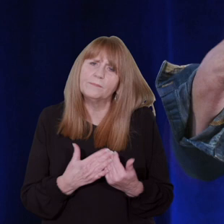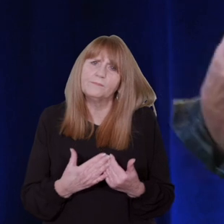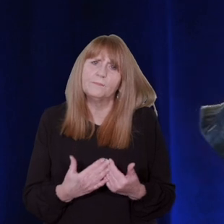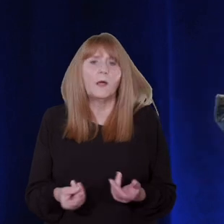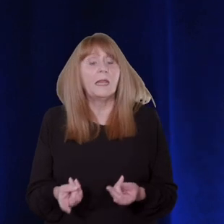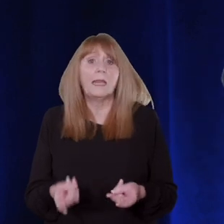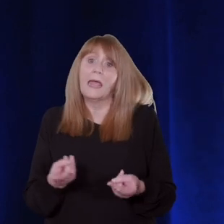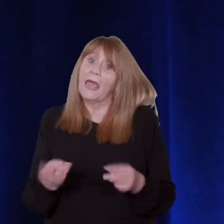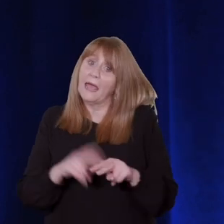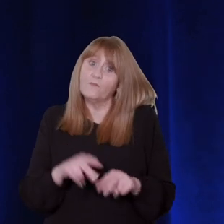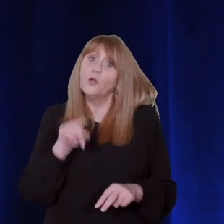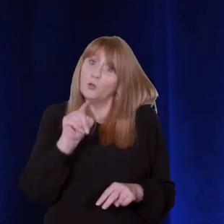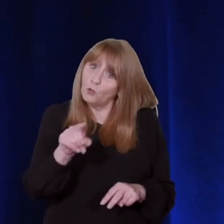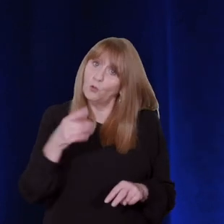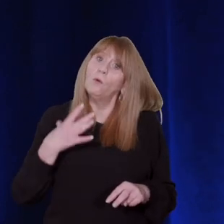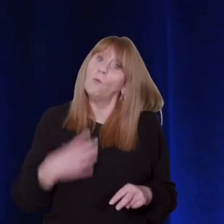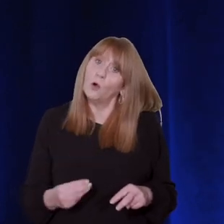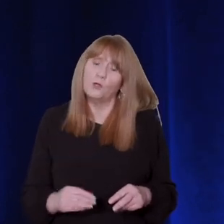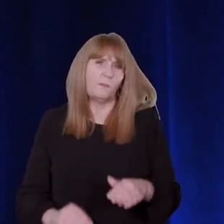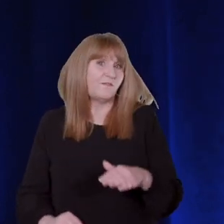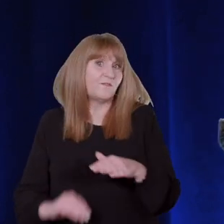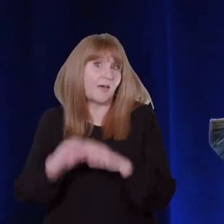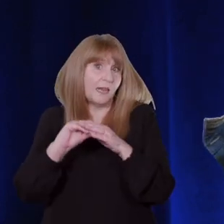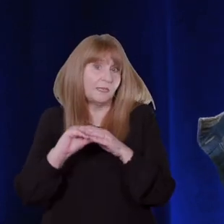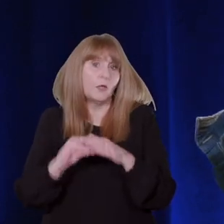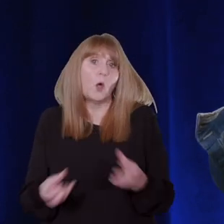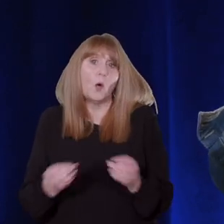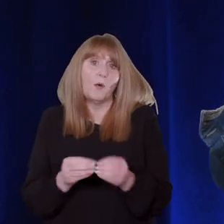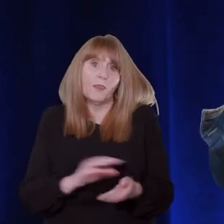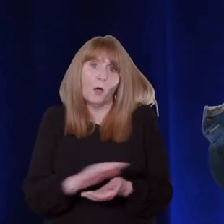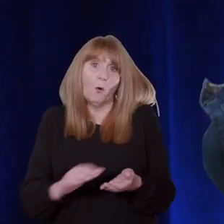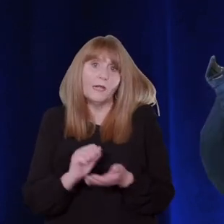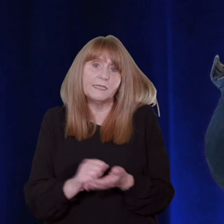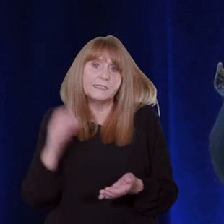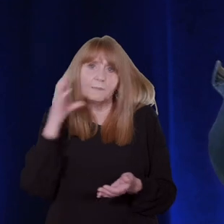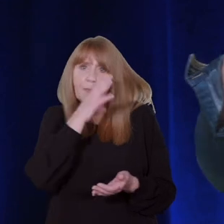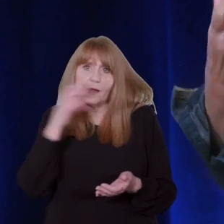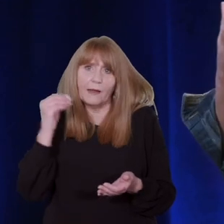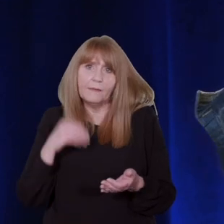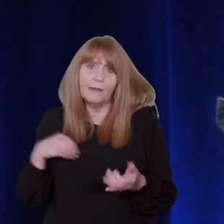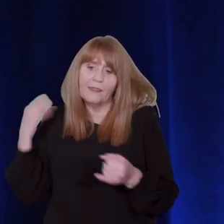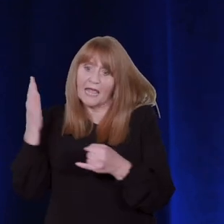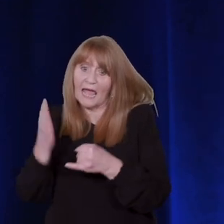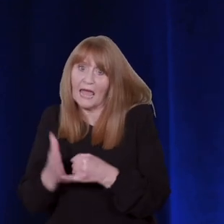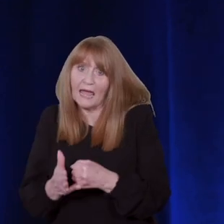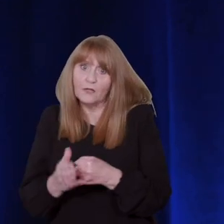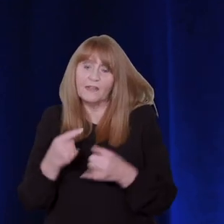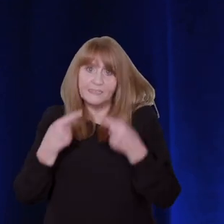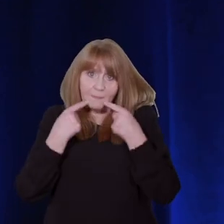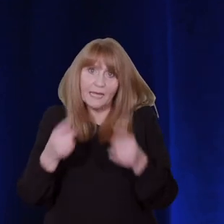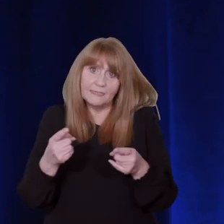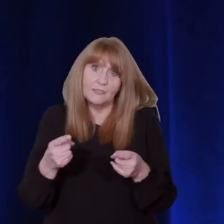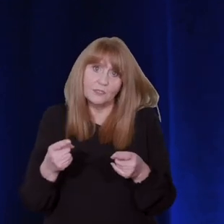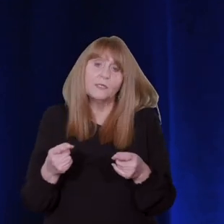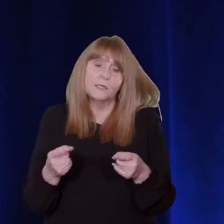Spirit by the end of this session today, that is a vital experience that you must enjoy. And our pastors are